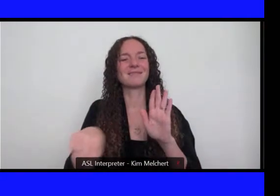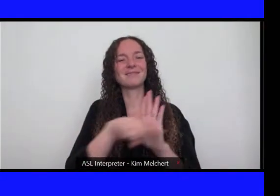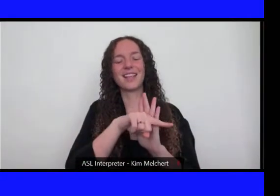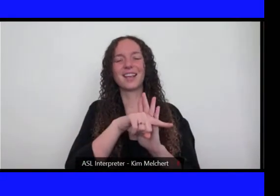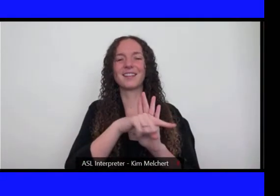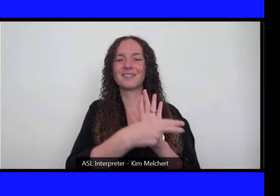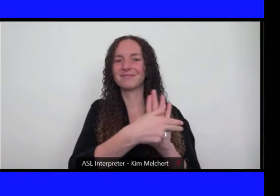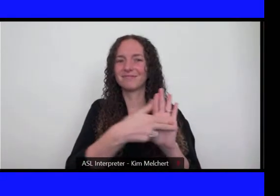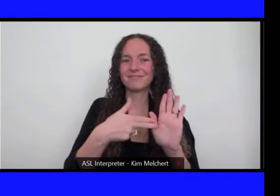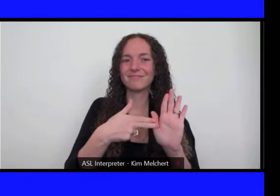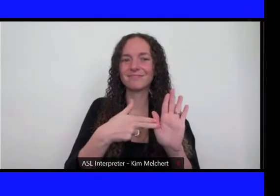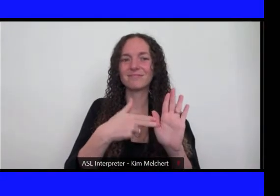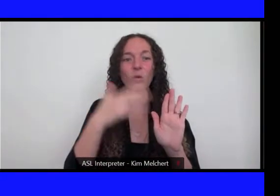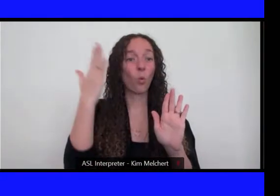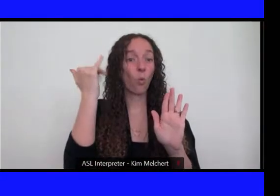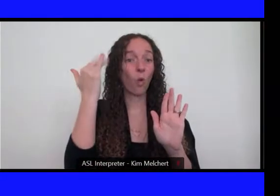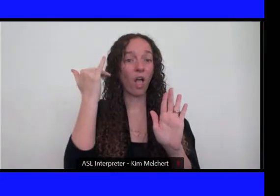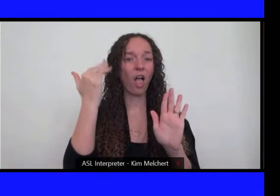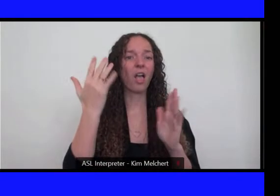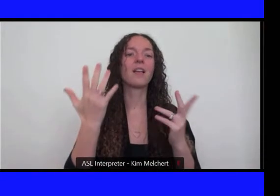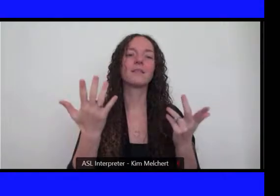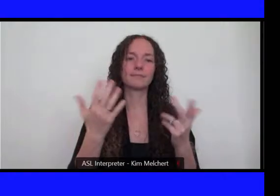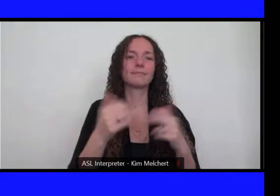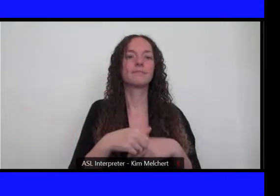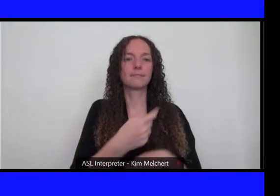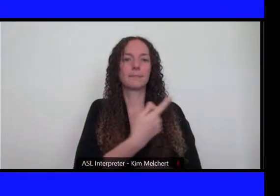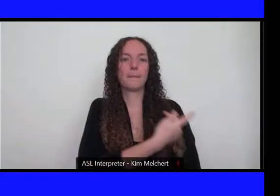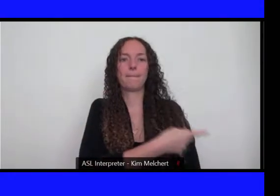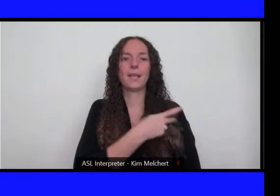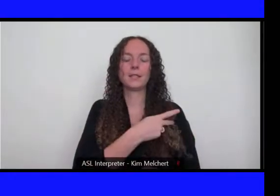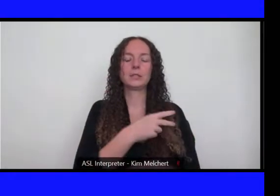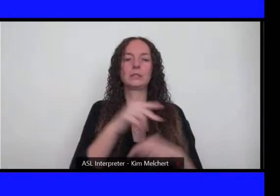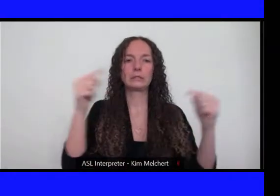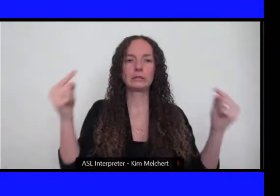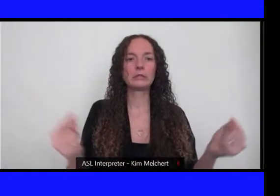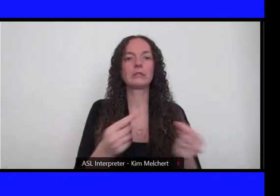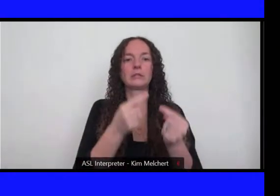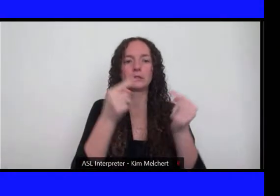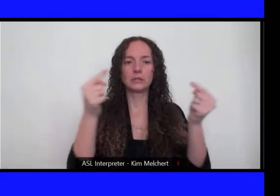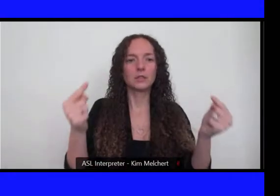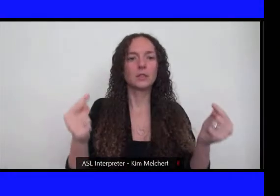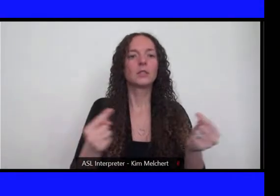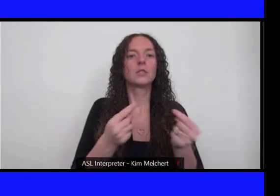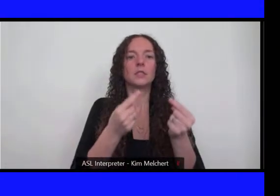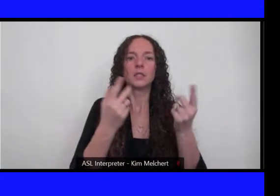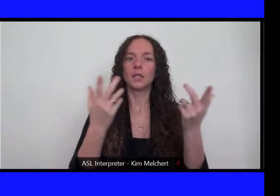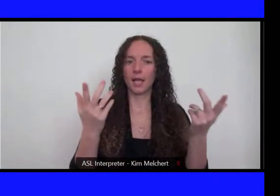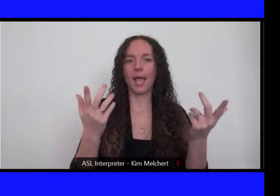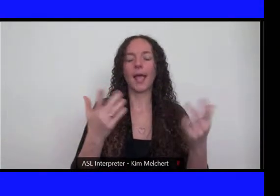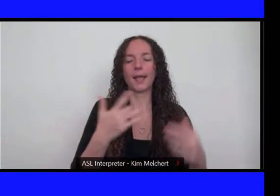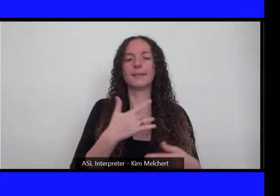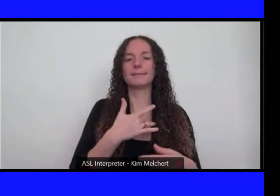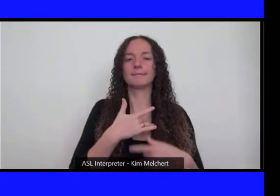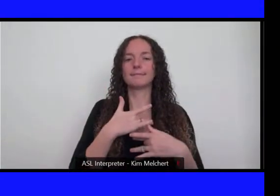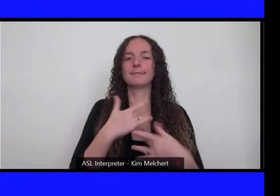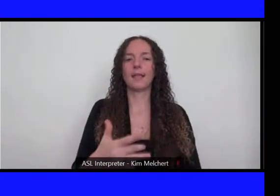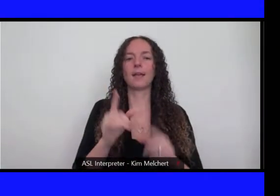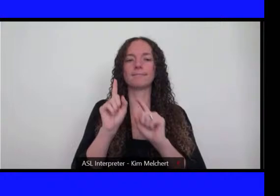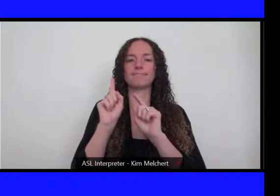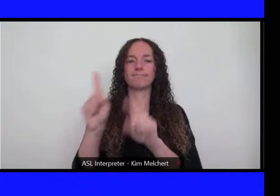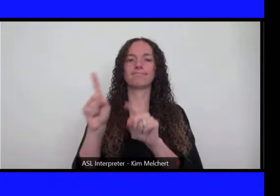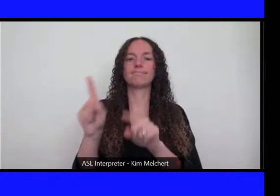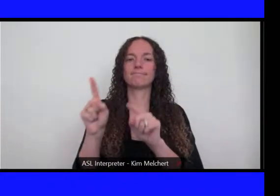what happens is when the children will have sickle cell and they might be